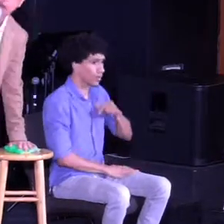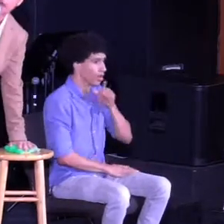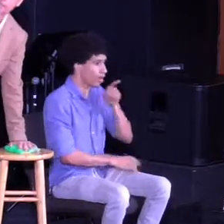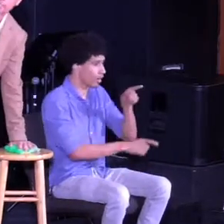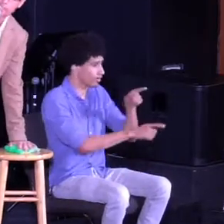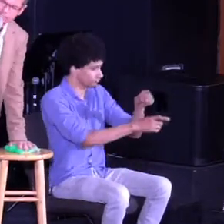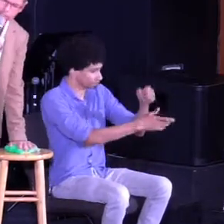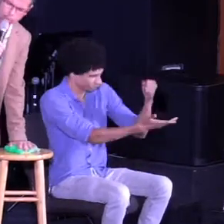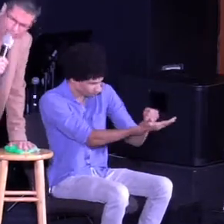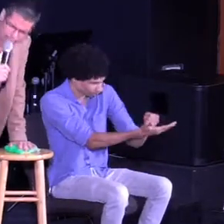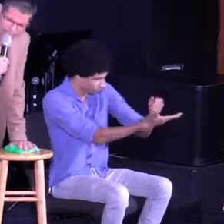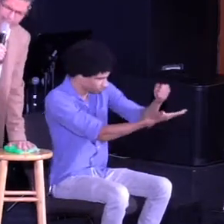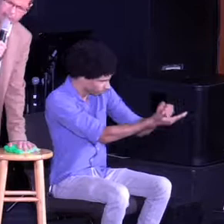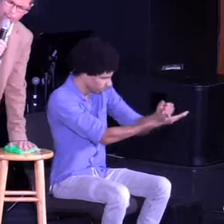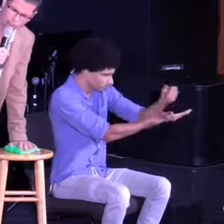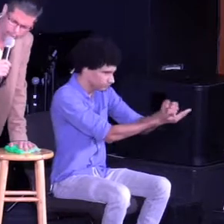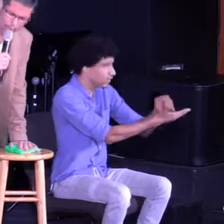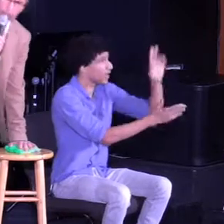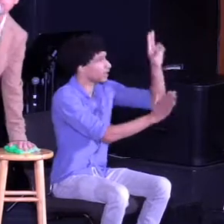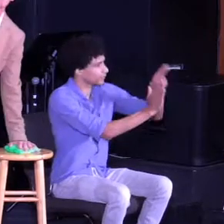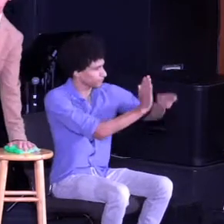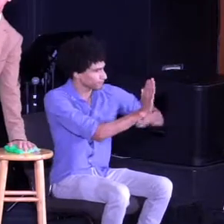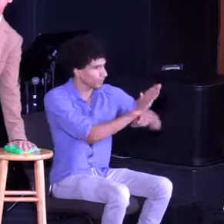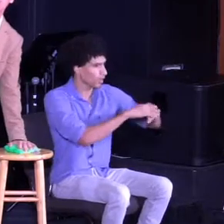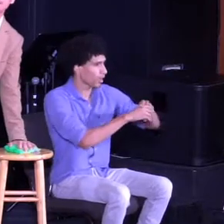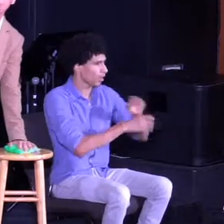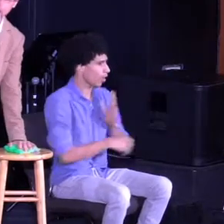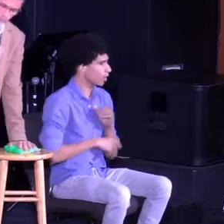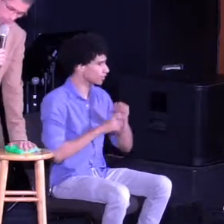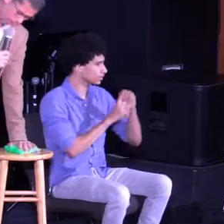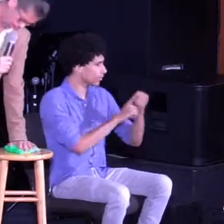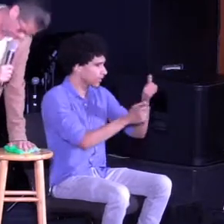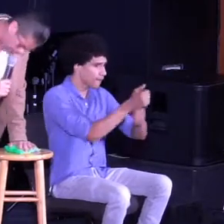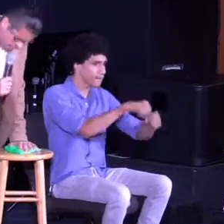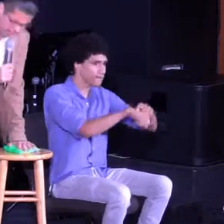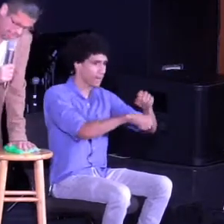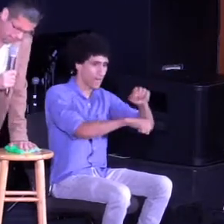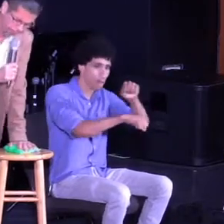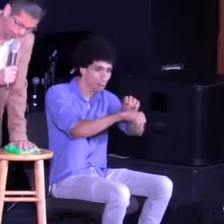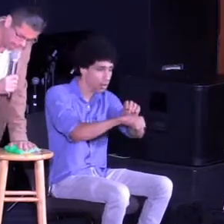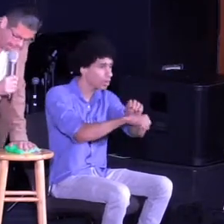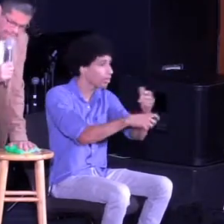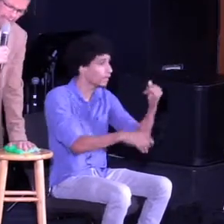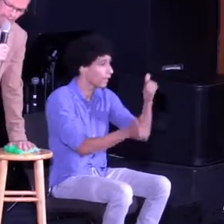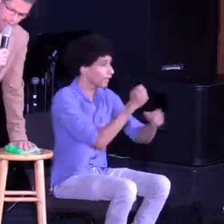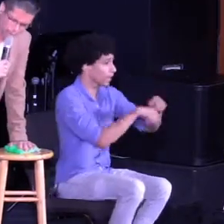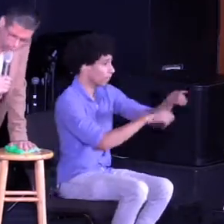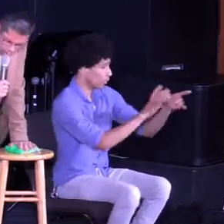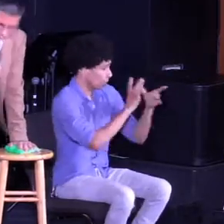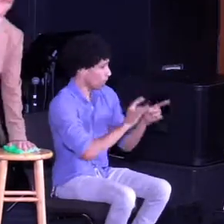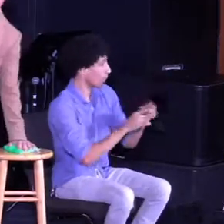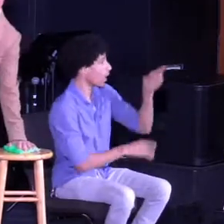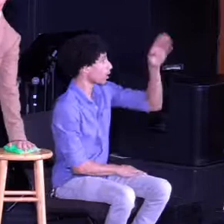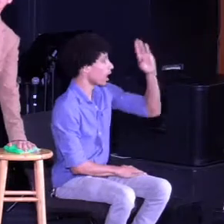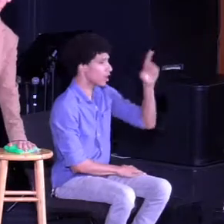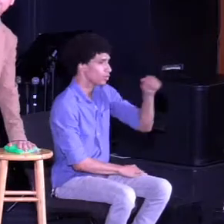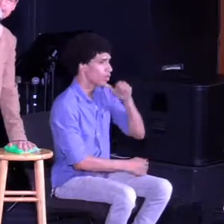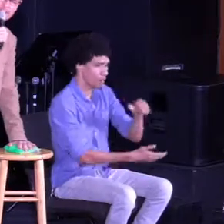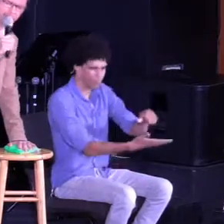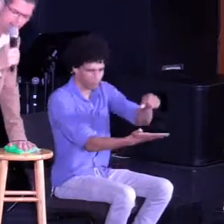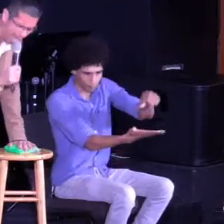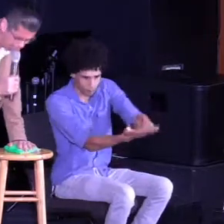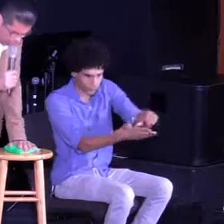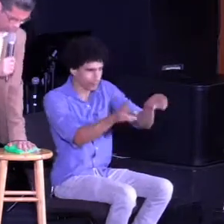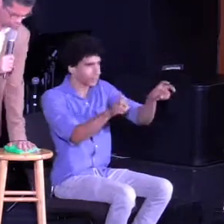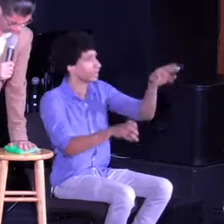God on our situation at work. When you talk like Christ at work, you're pressing the imprint of God at your work. When you act like